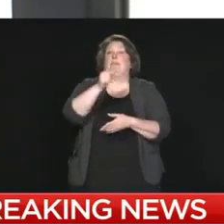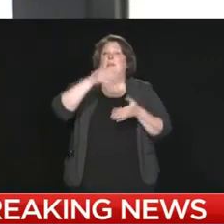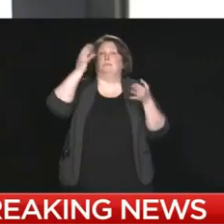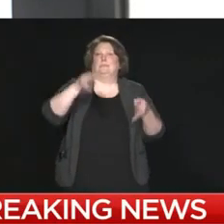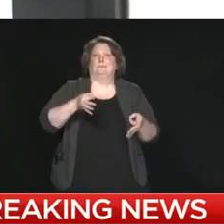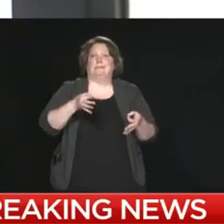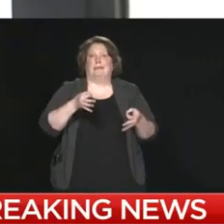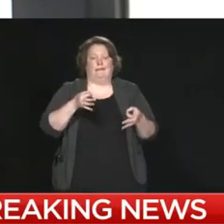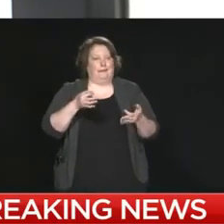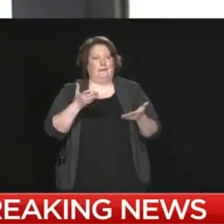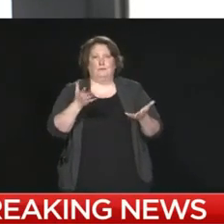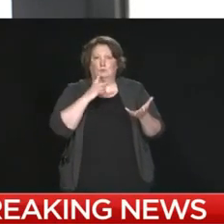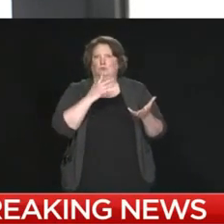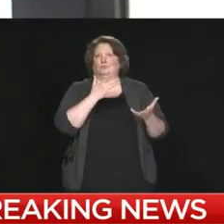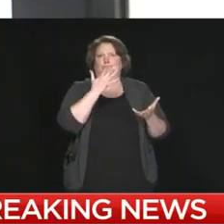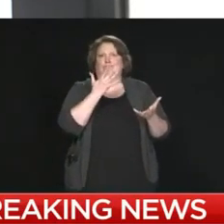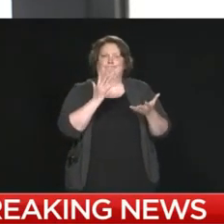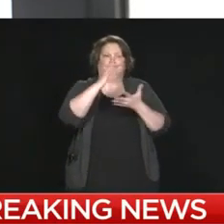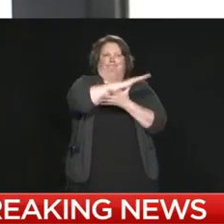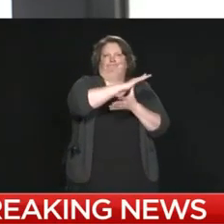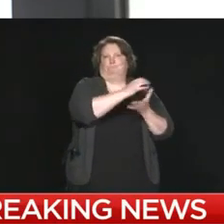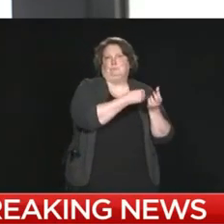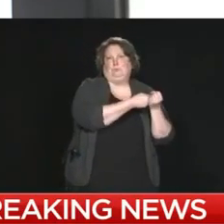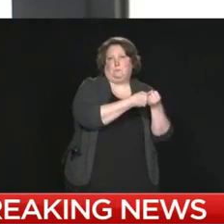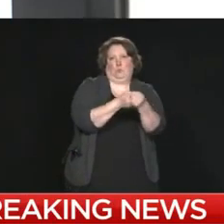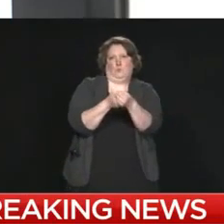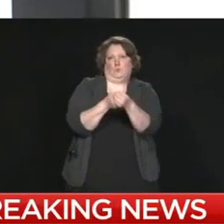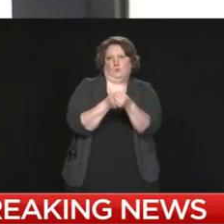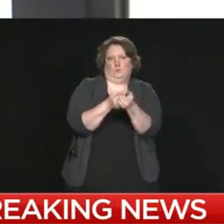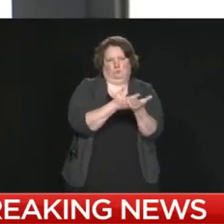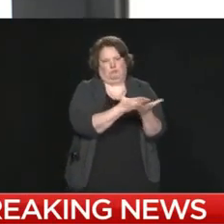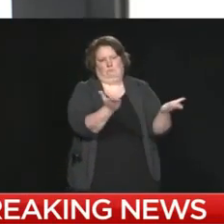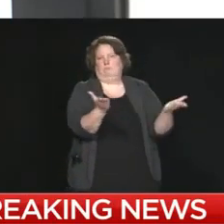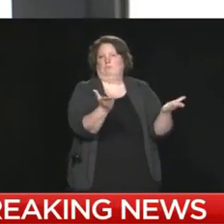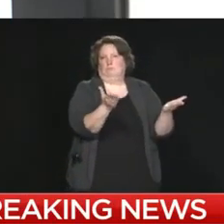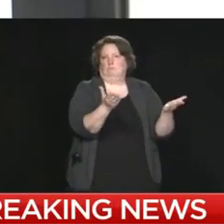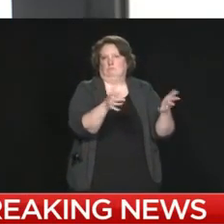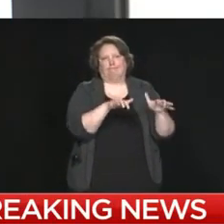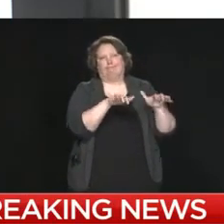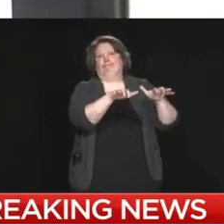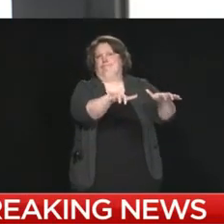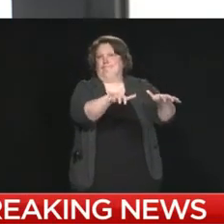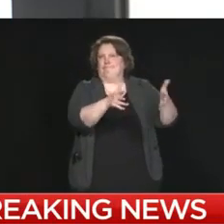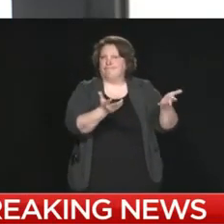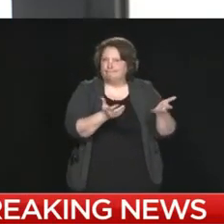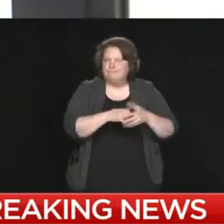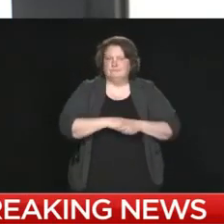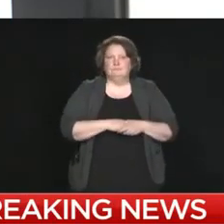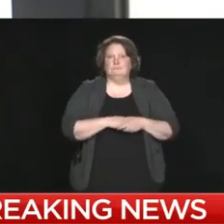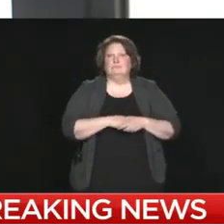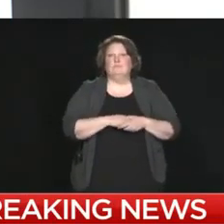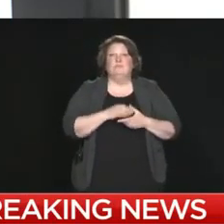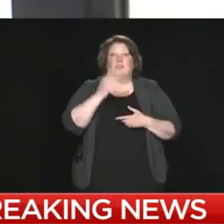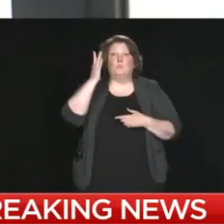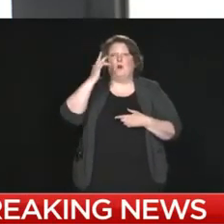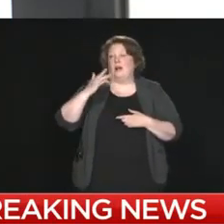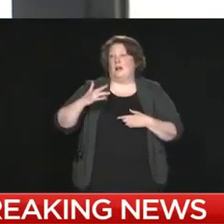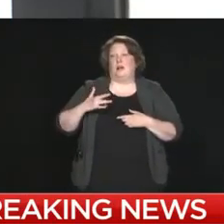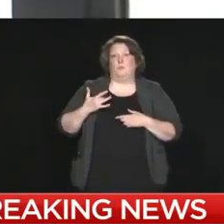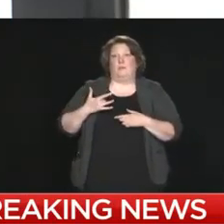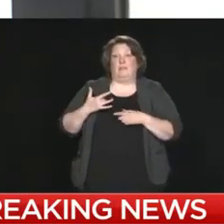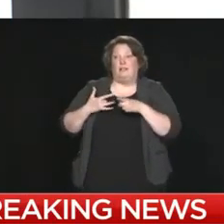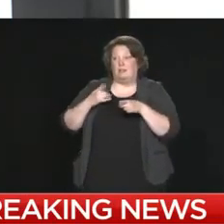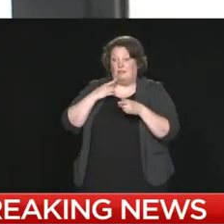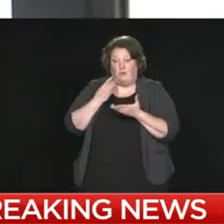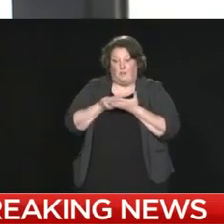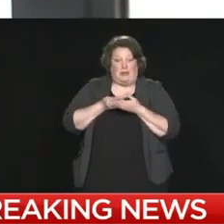it was the best way to minimize the consequences and also the costs of these measures for